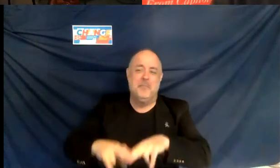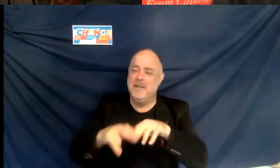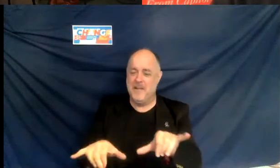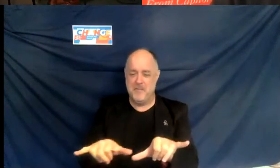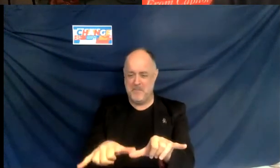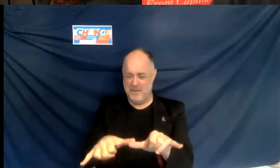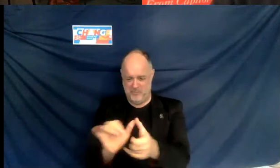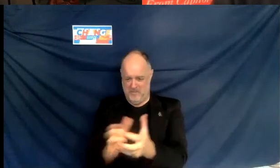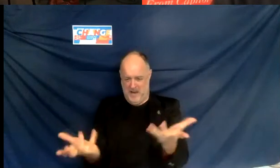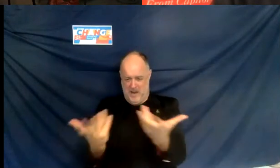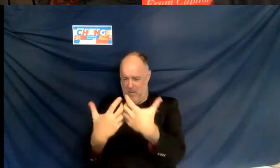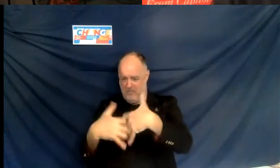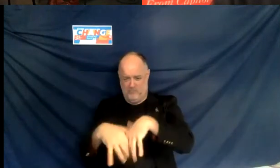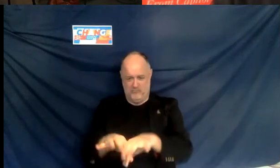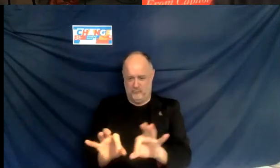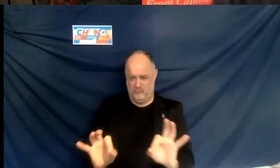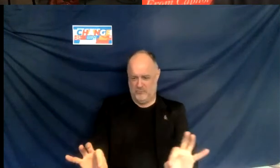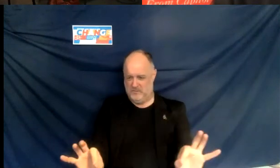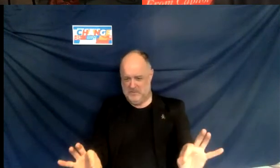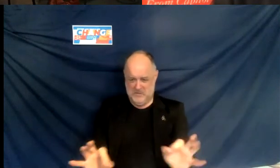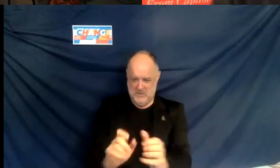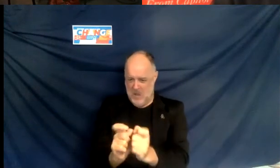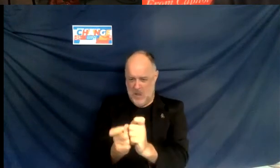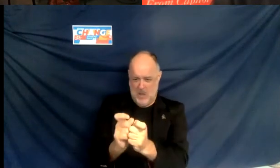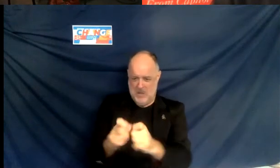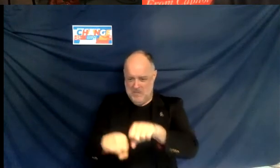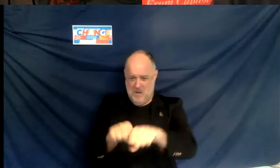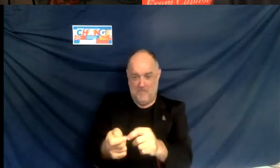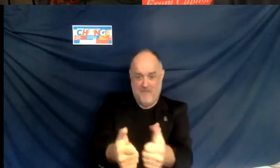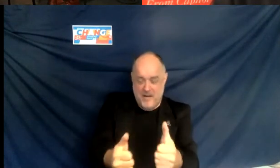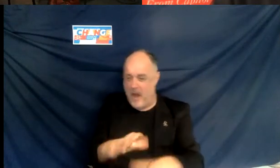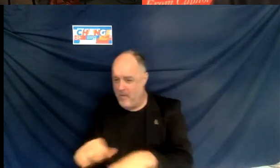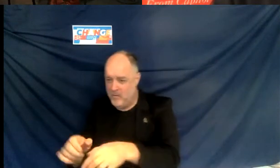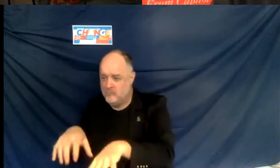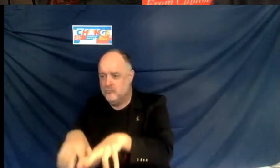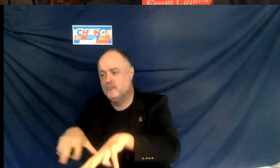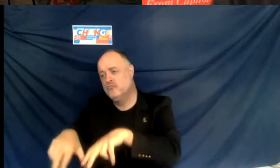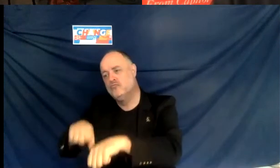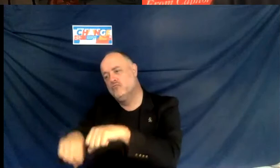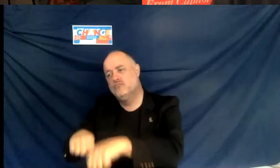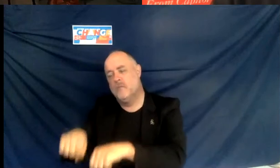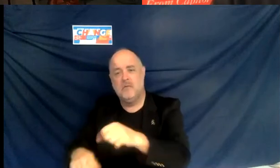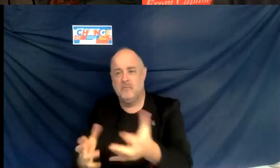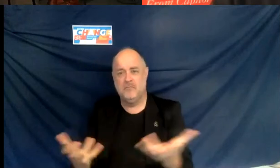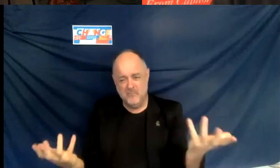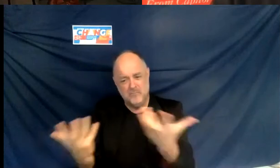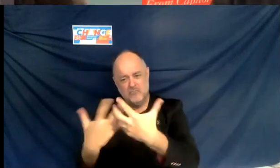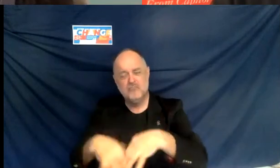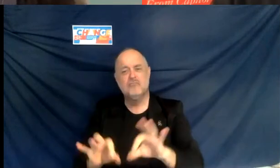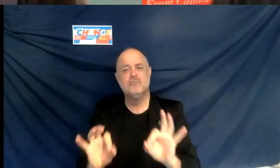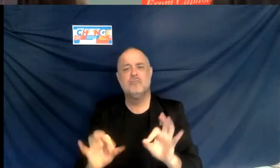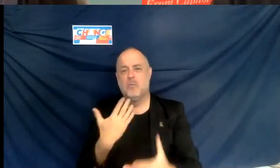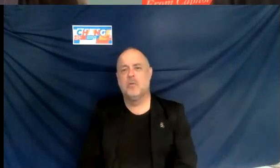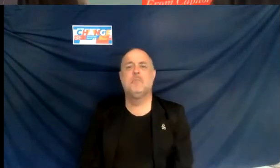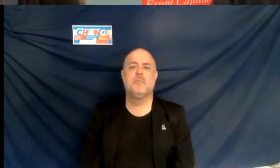and allowing for that slight variance in speed between the transport cyclists and the sports cyclist. Yeah, I think